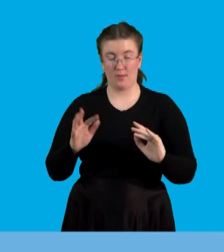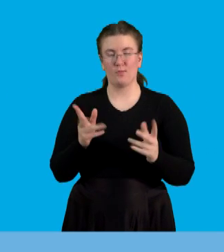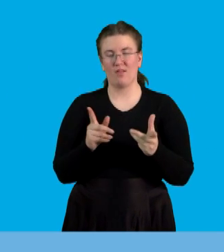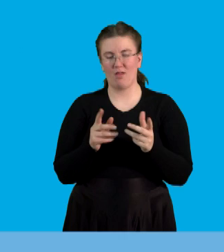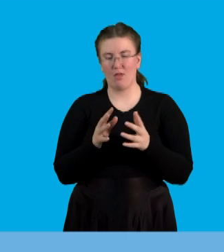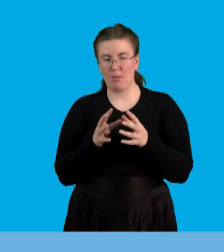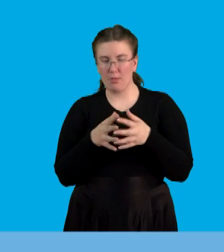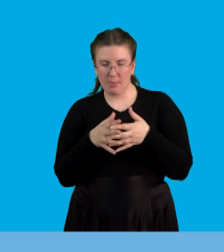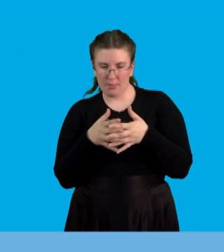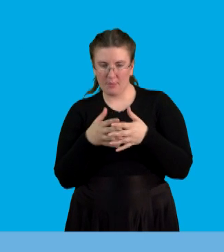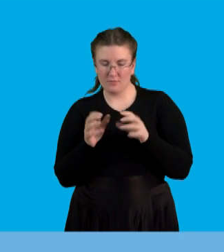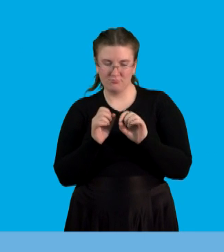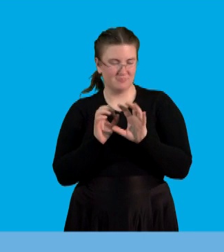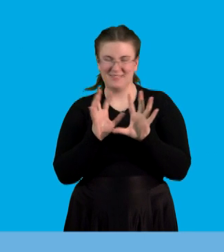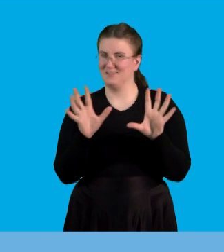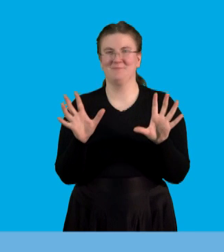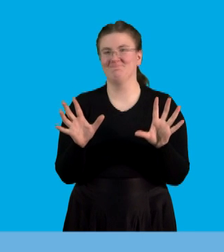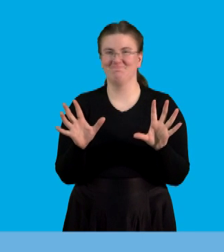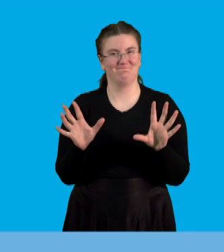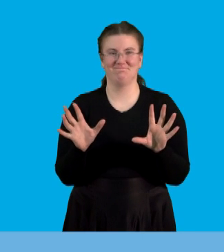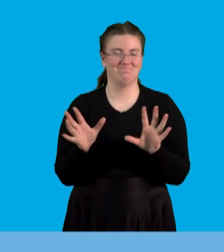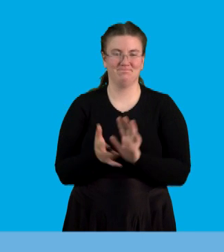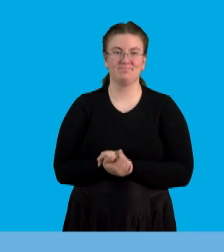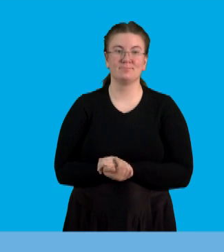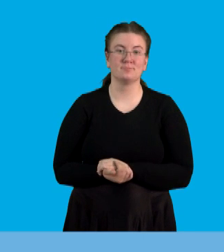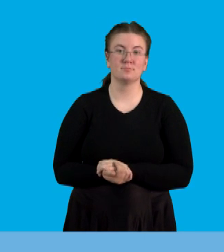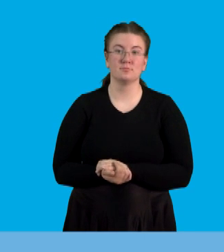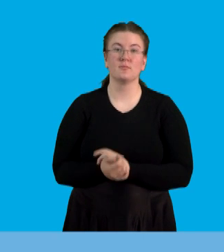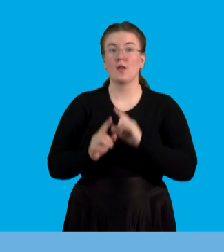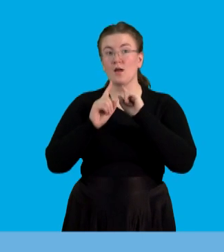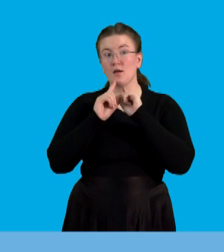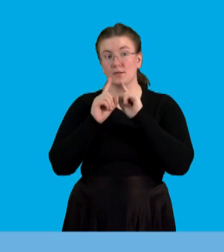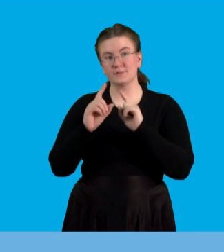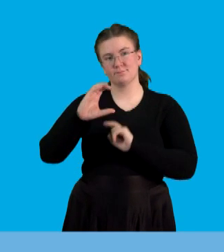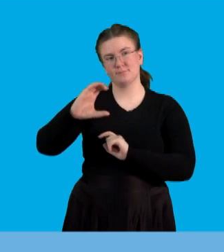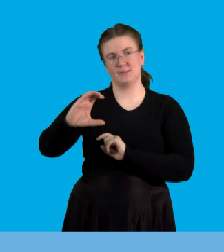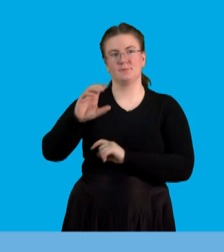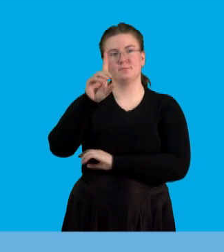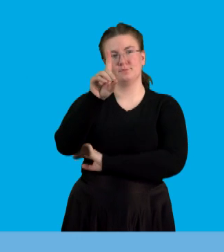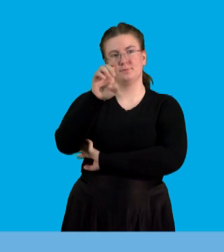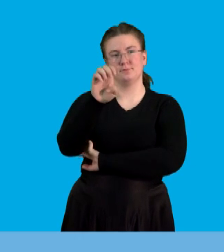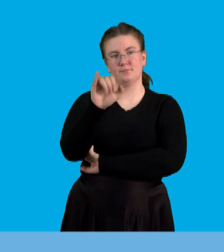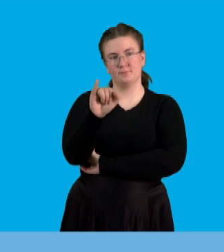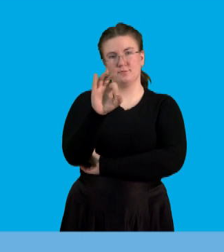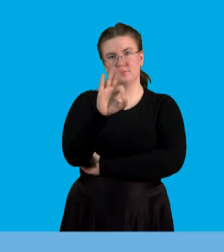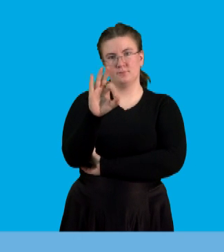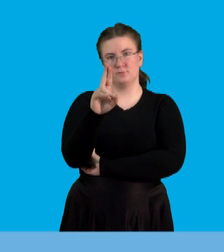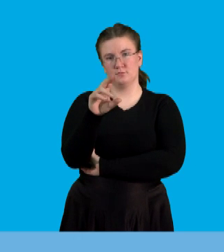this particular image is going to be a diffused reflection. So the answer is